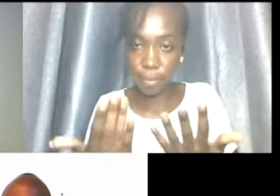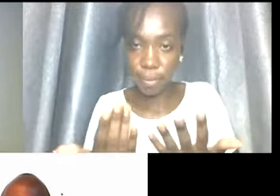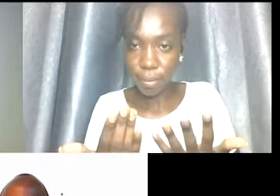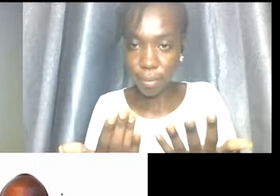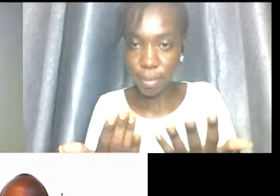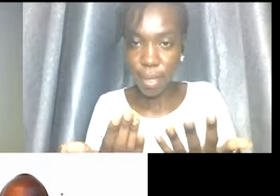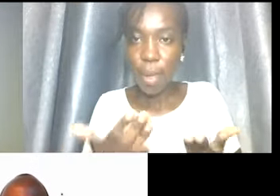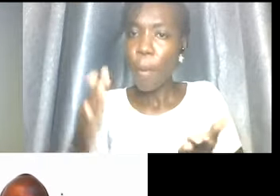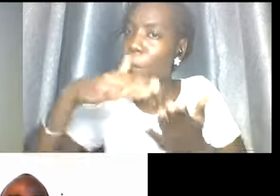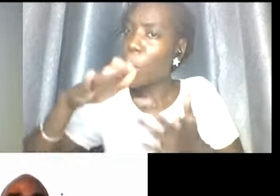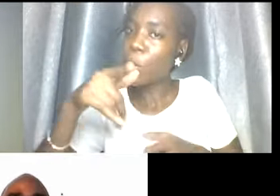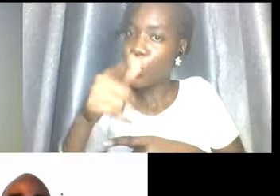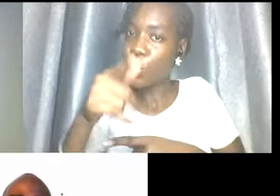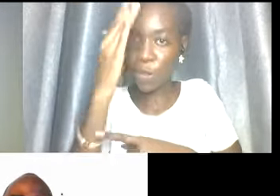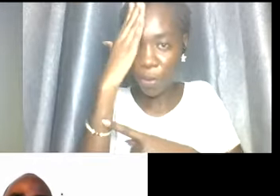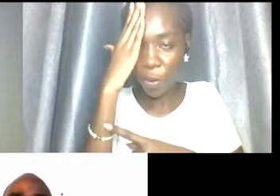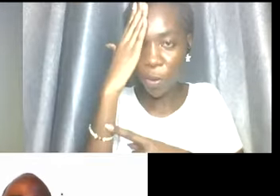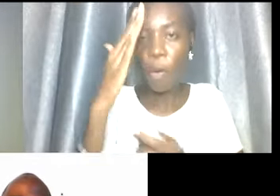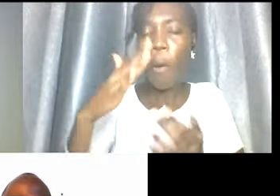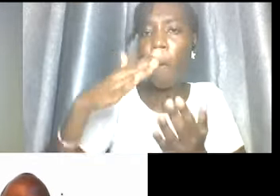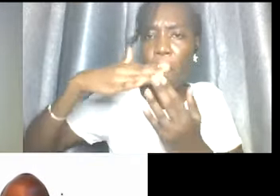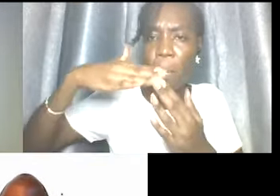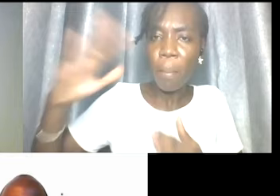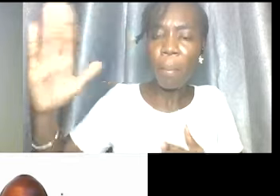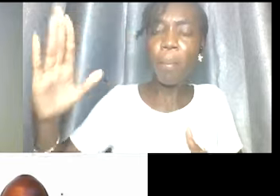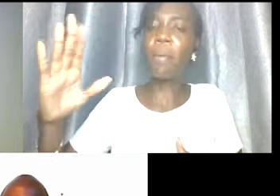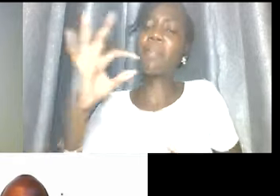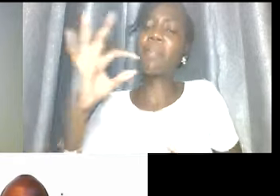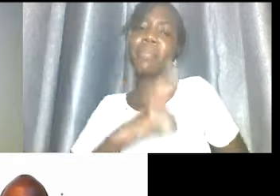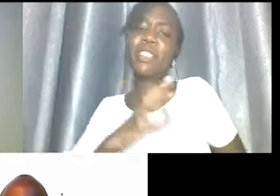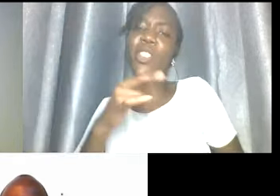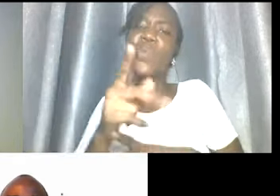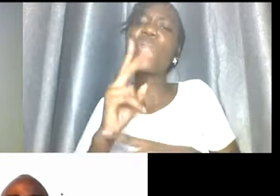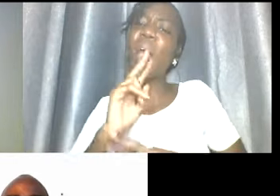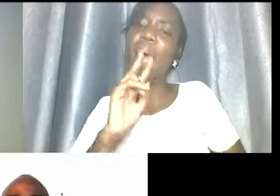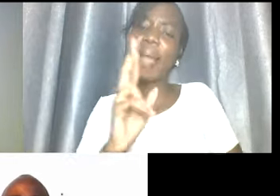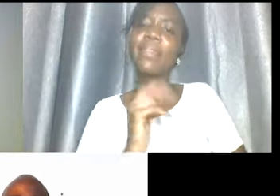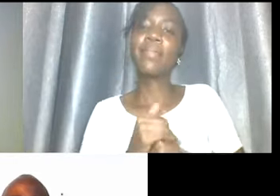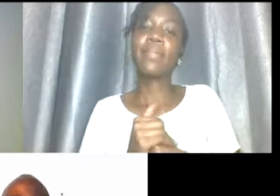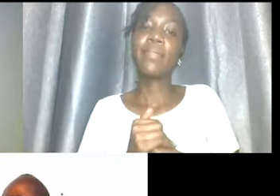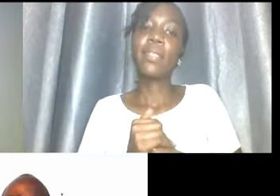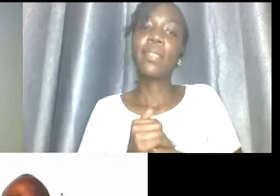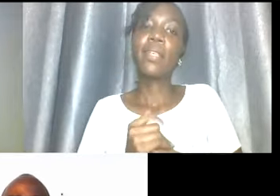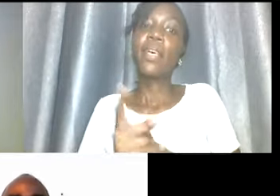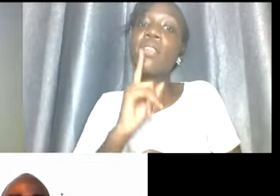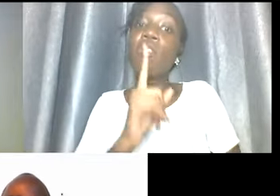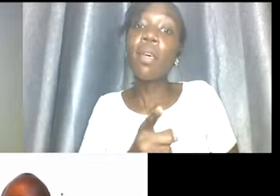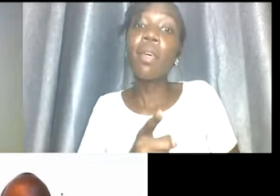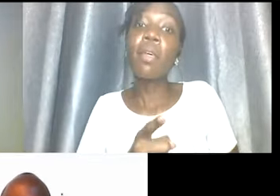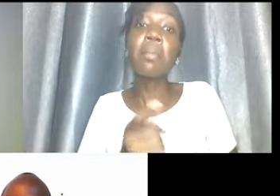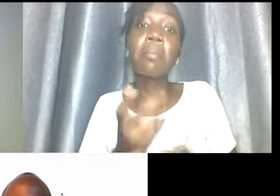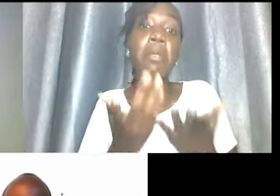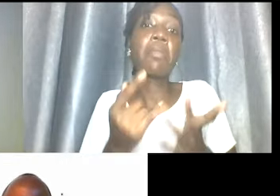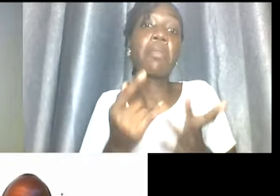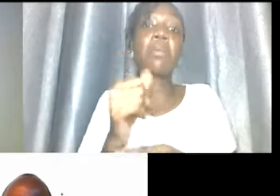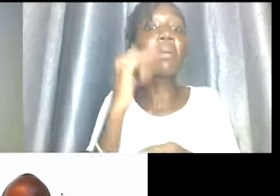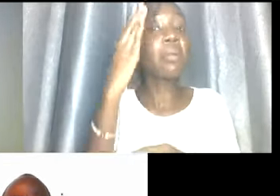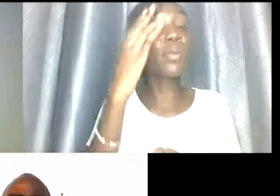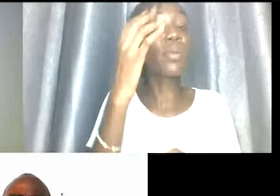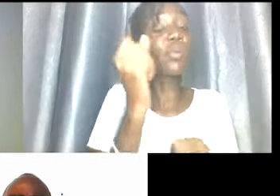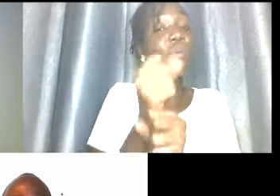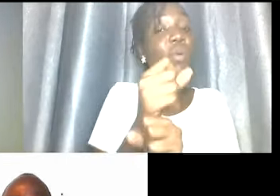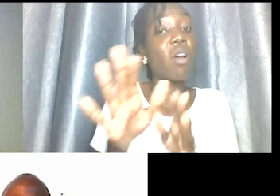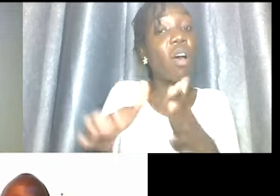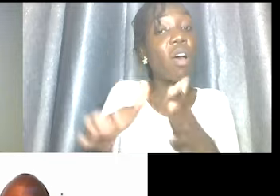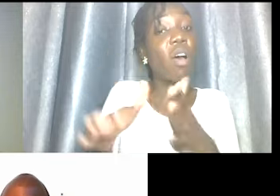know, the more valuable you are. When you only know how to do one job, and no matter